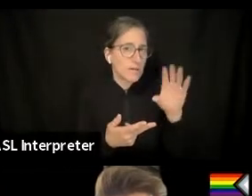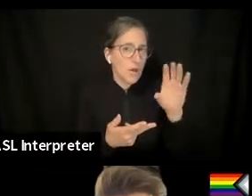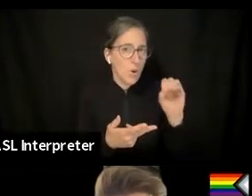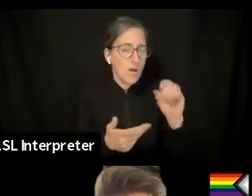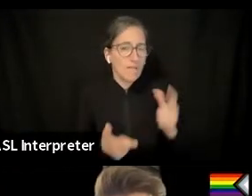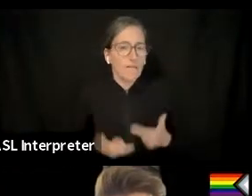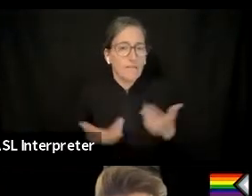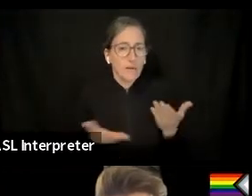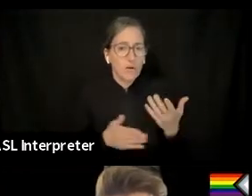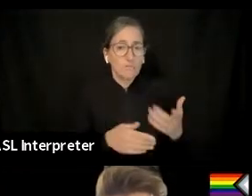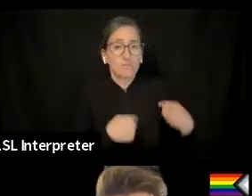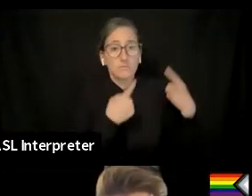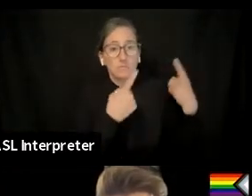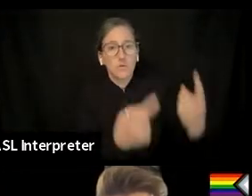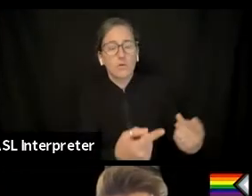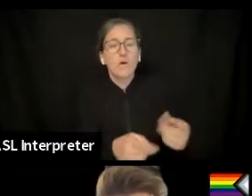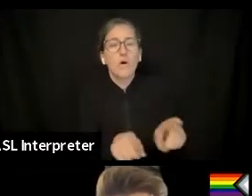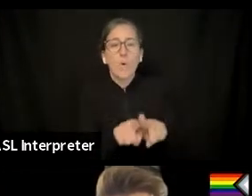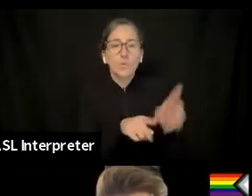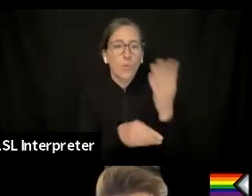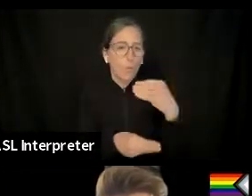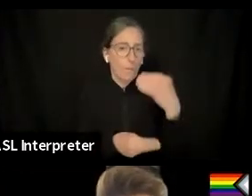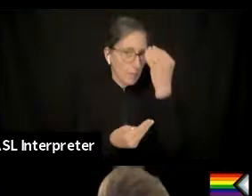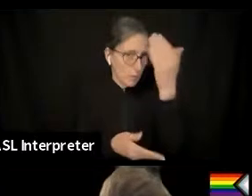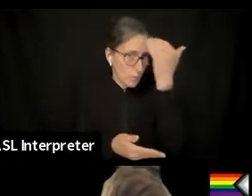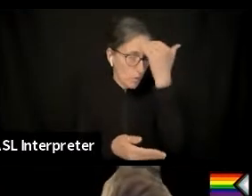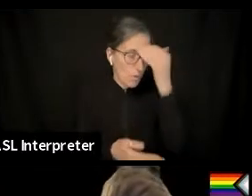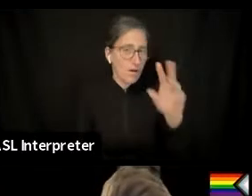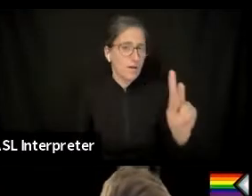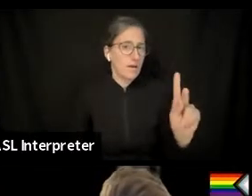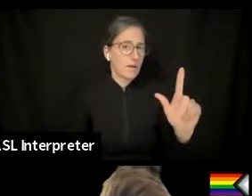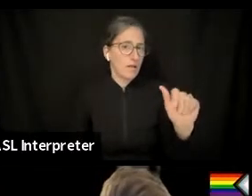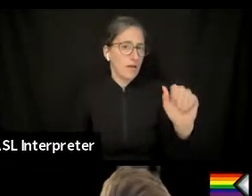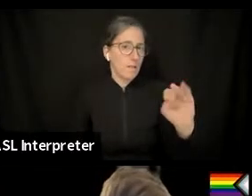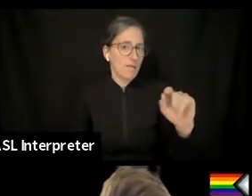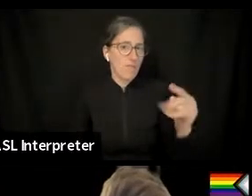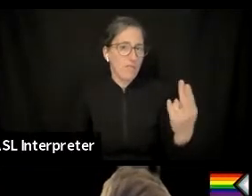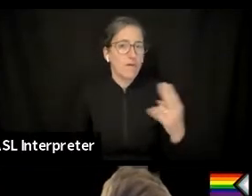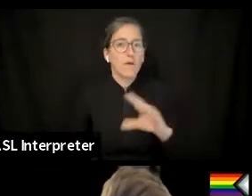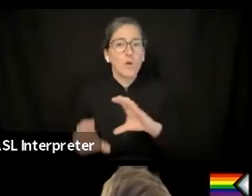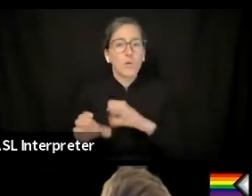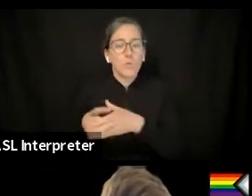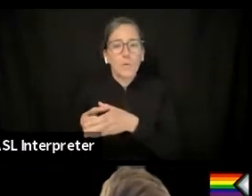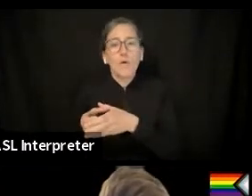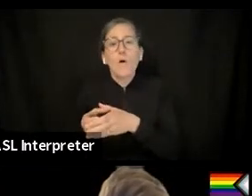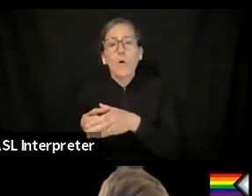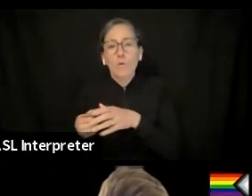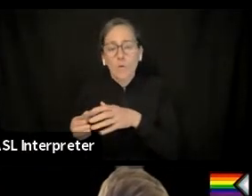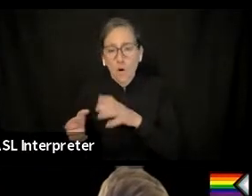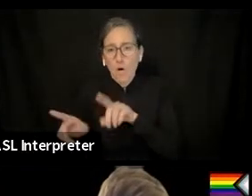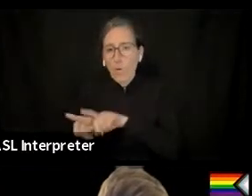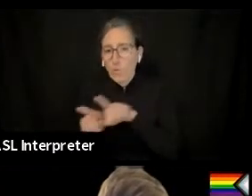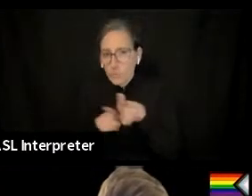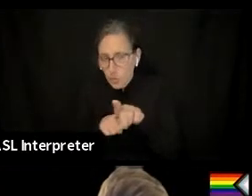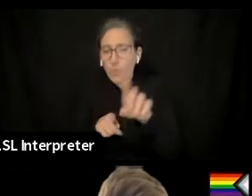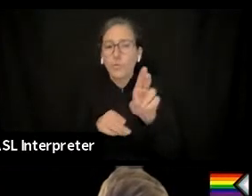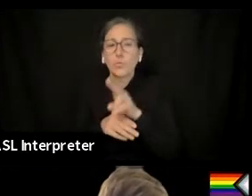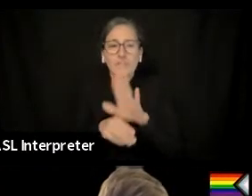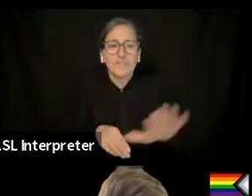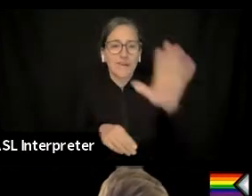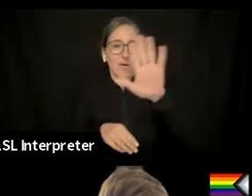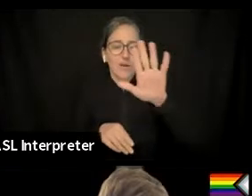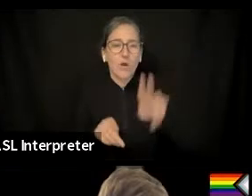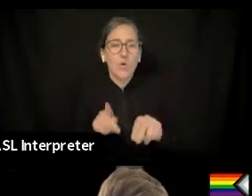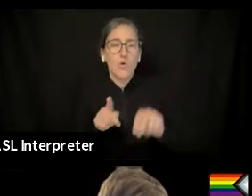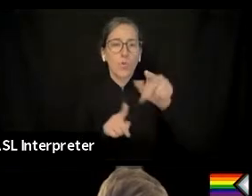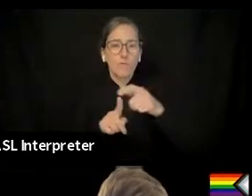Klamath Trail ran north through this region to the Great Celilo Falls trading grounds. This trade route expanded the impact of commerce